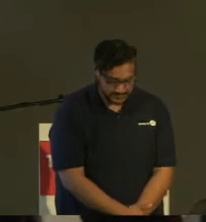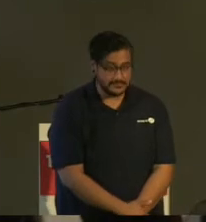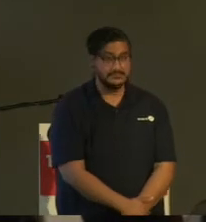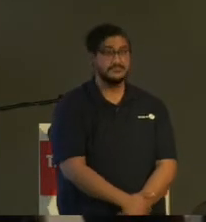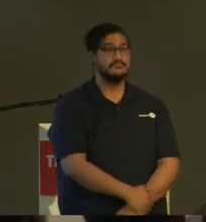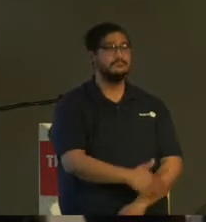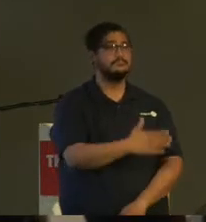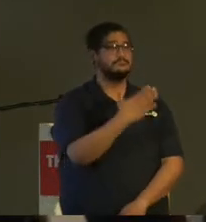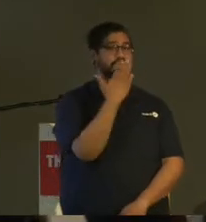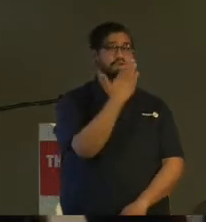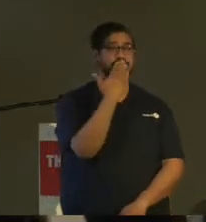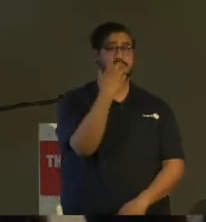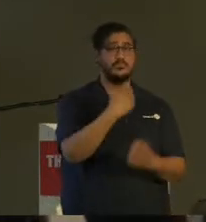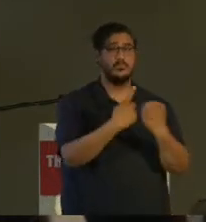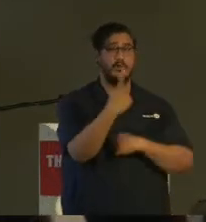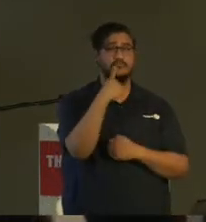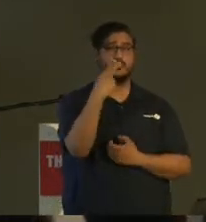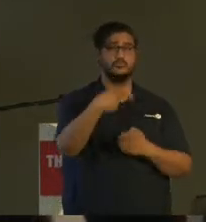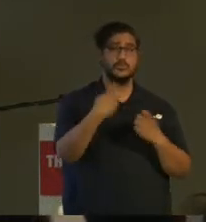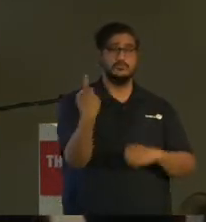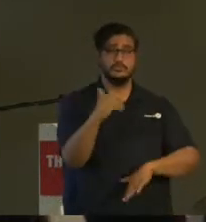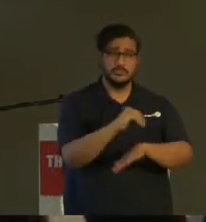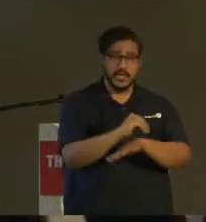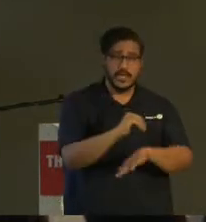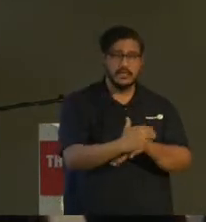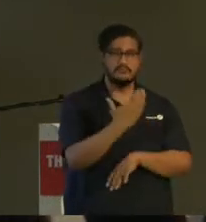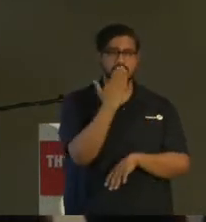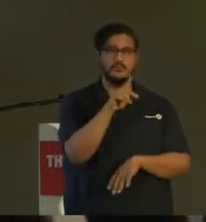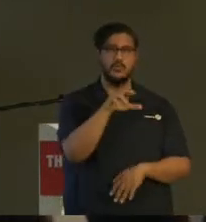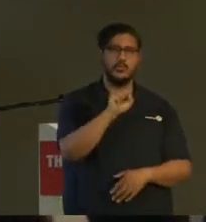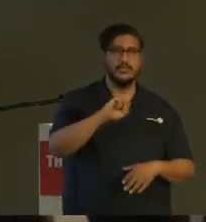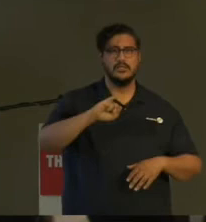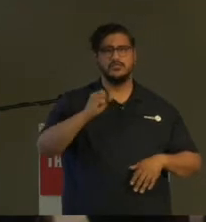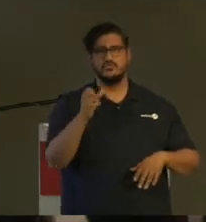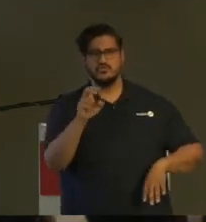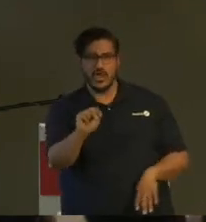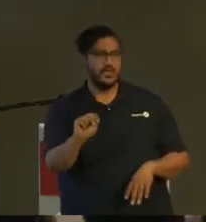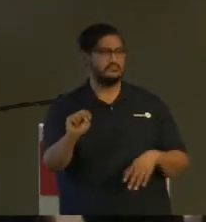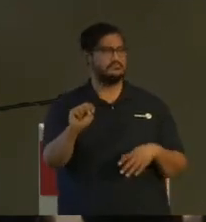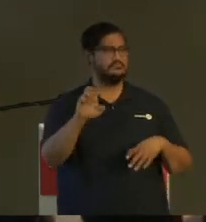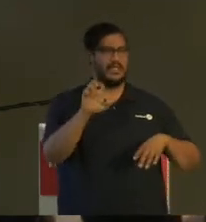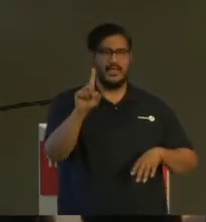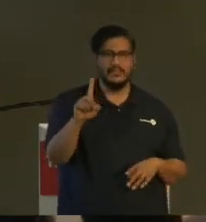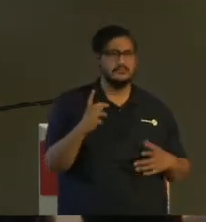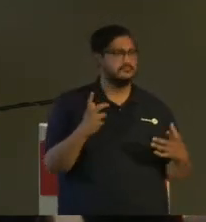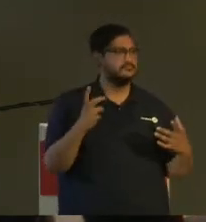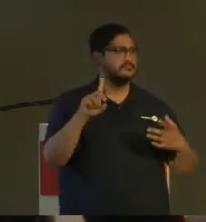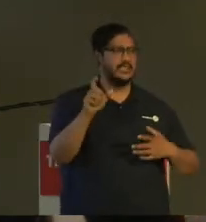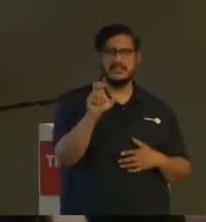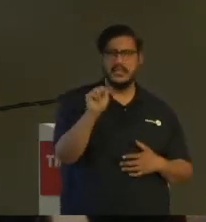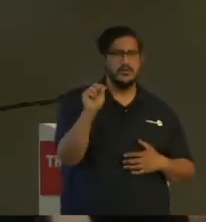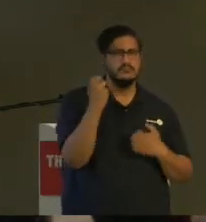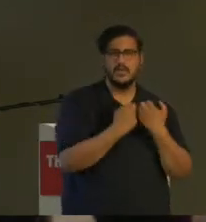Everyone, so much for joining us tonight. Thanks to Louise and Jen and Ed and Darren and